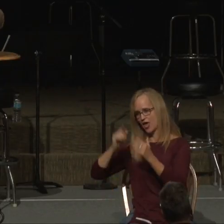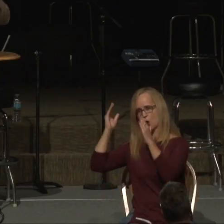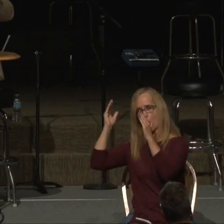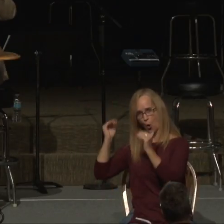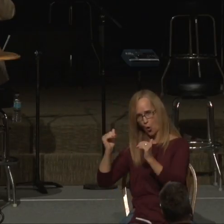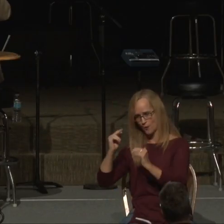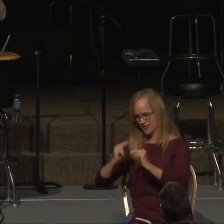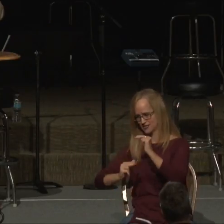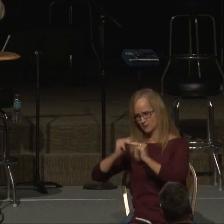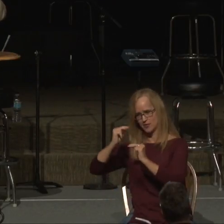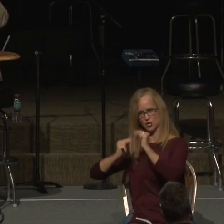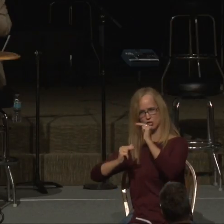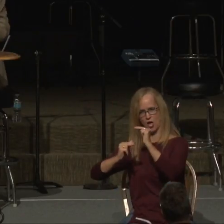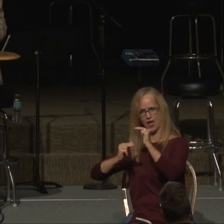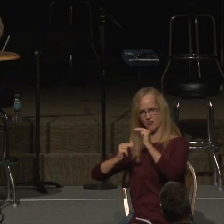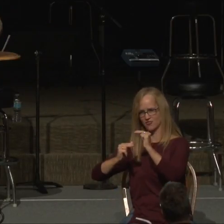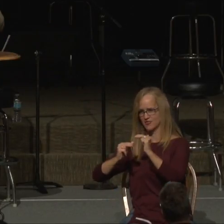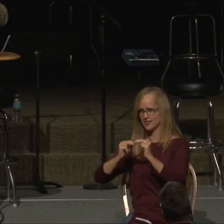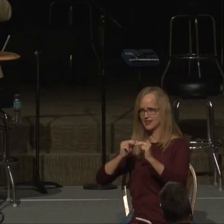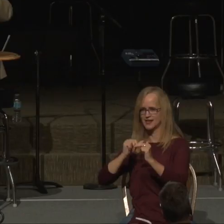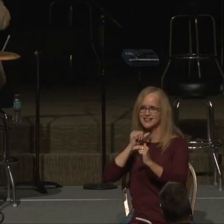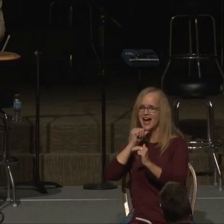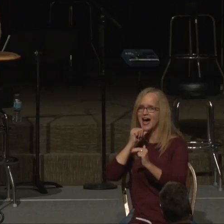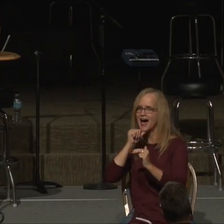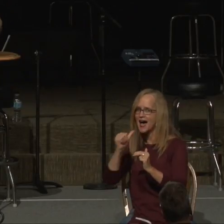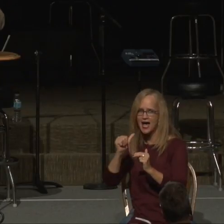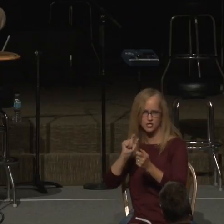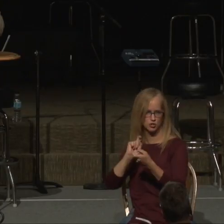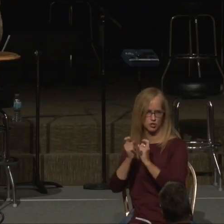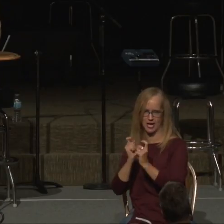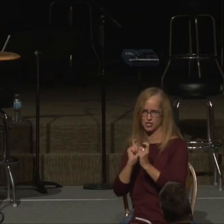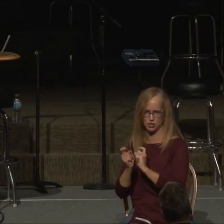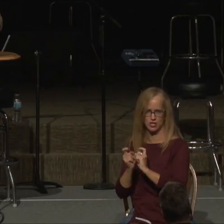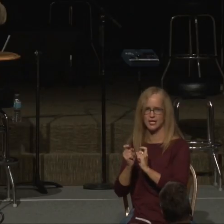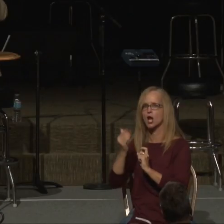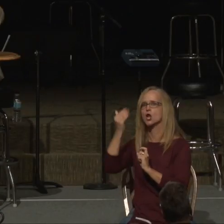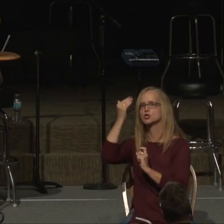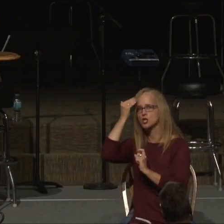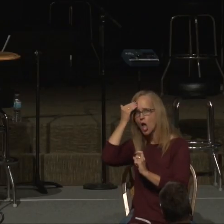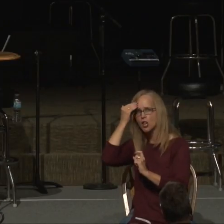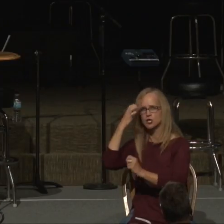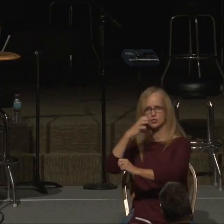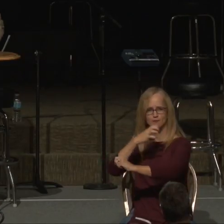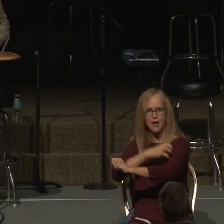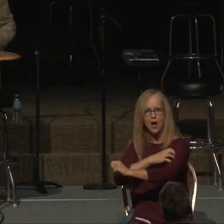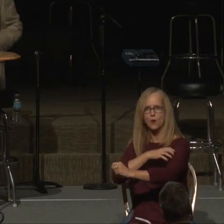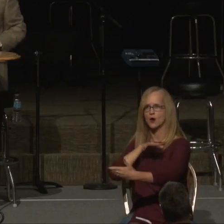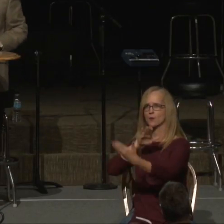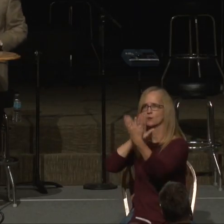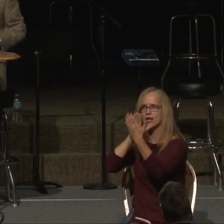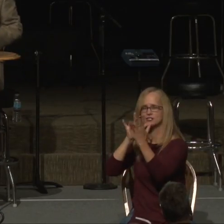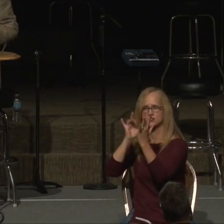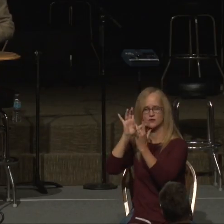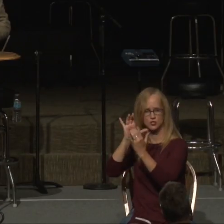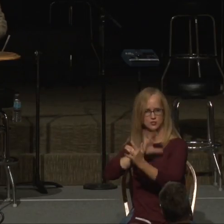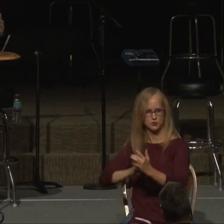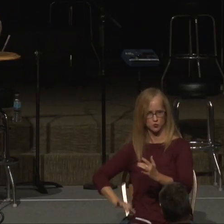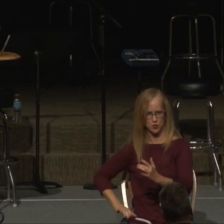is built on the unwavering knowledge, power, and presence of Jesus Christ.